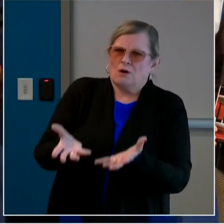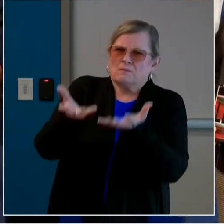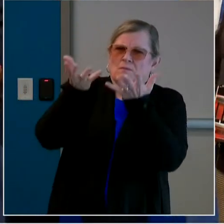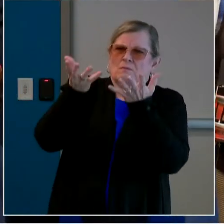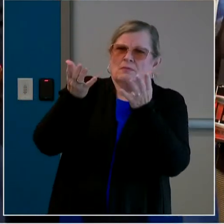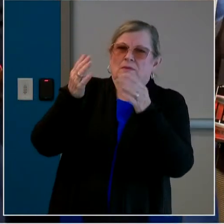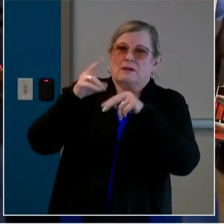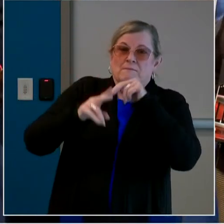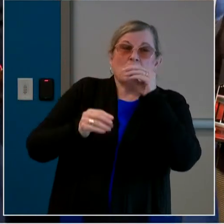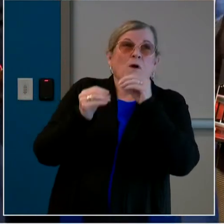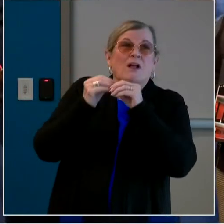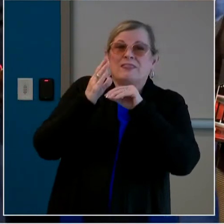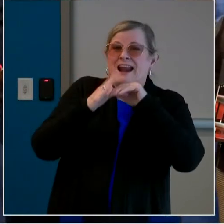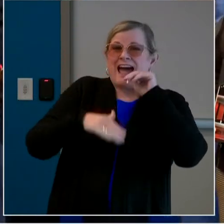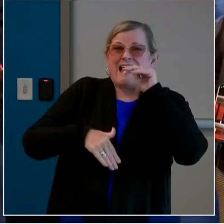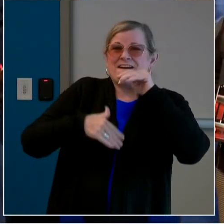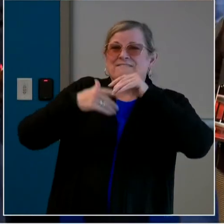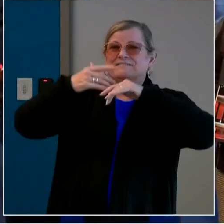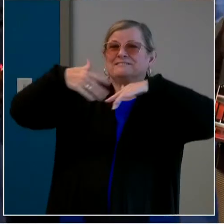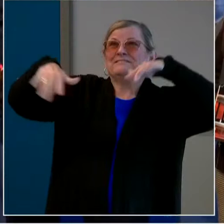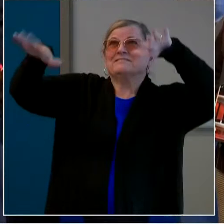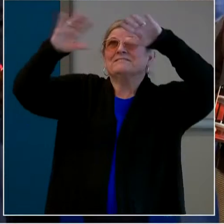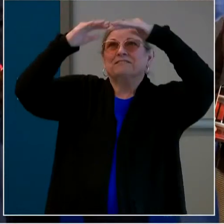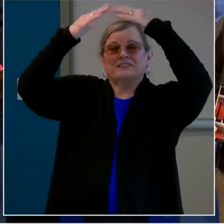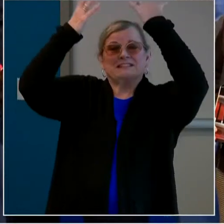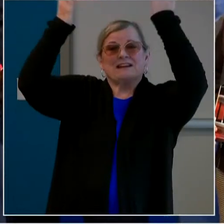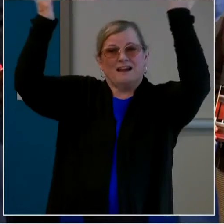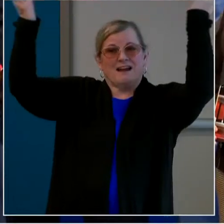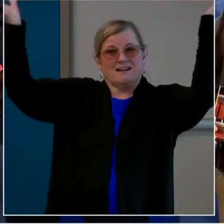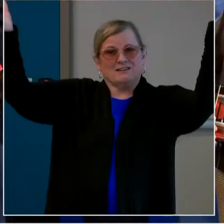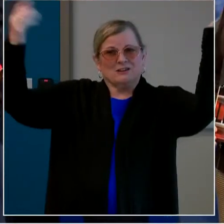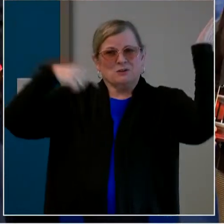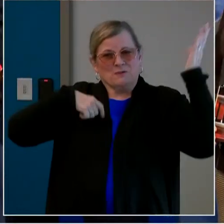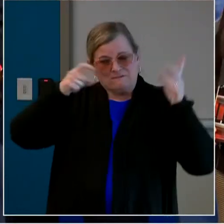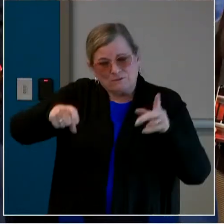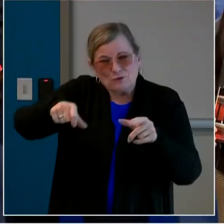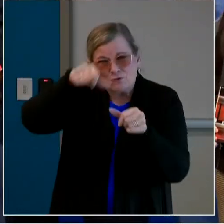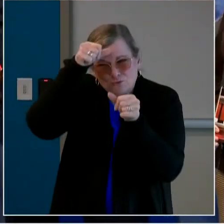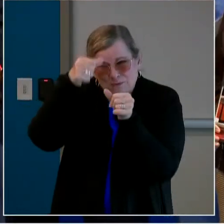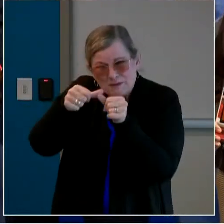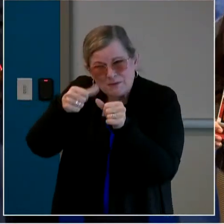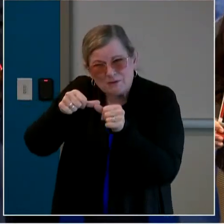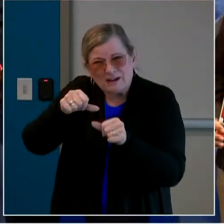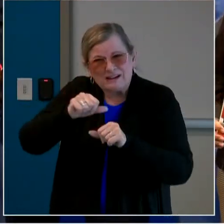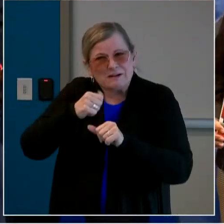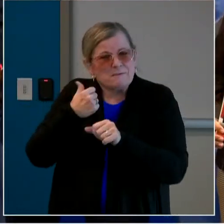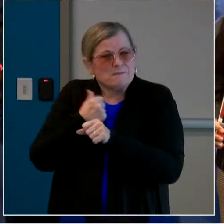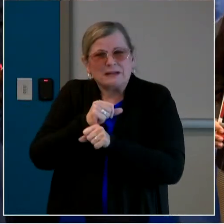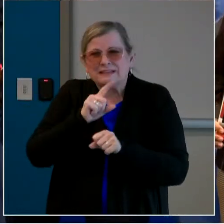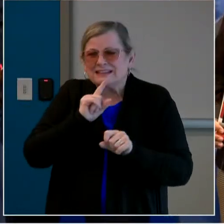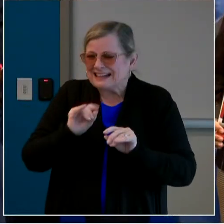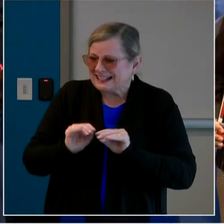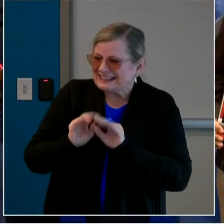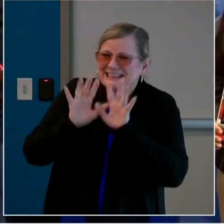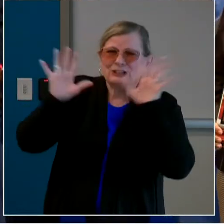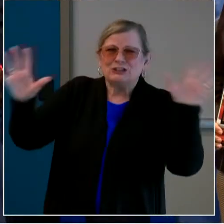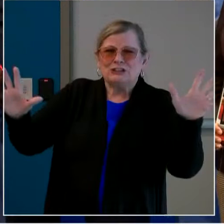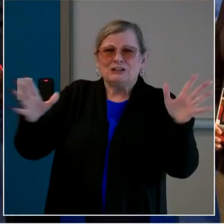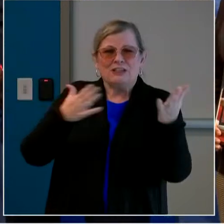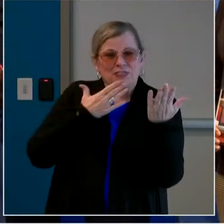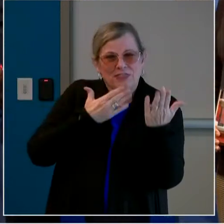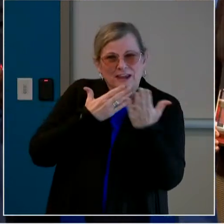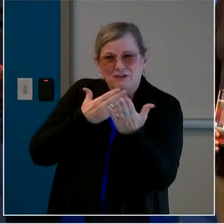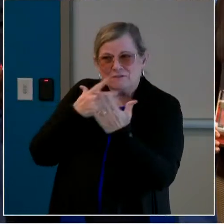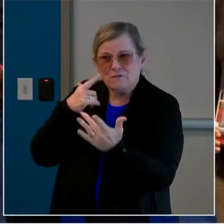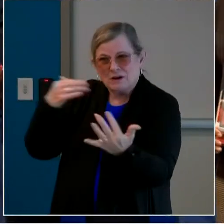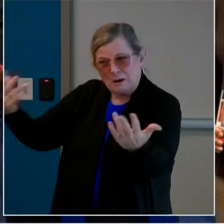that. And we have to get out there and make it very, very clear. We thank you guys for being here, but it's about us